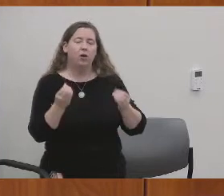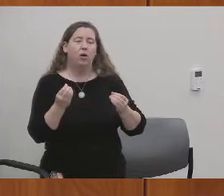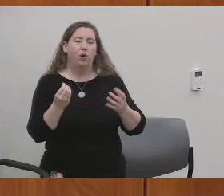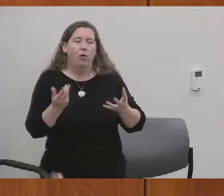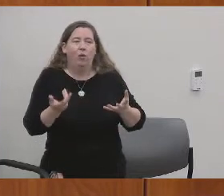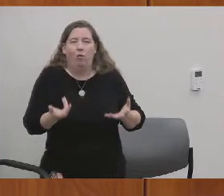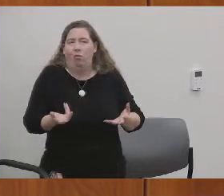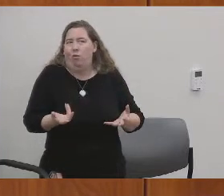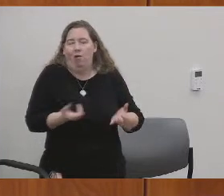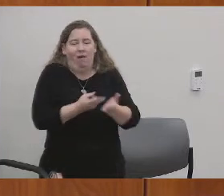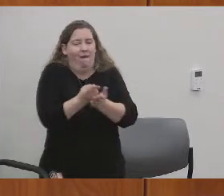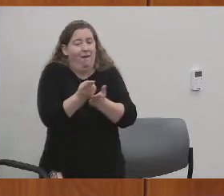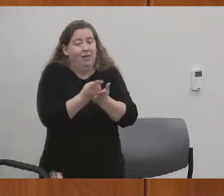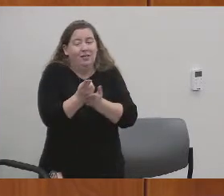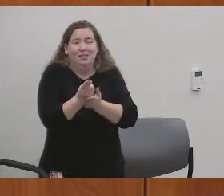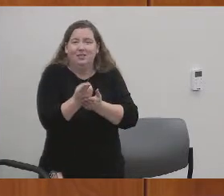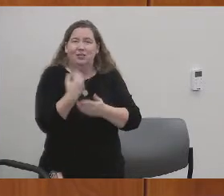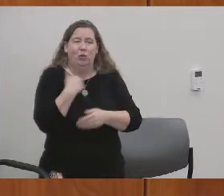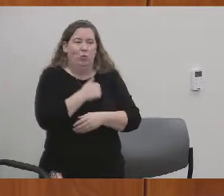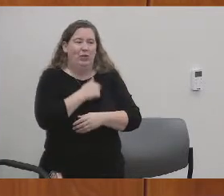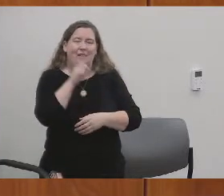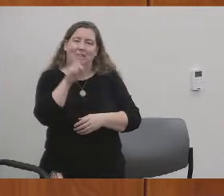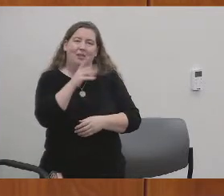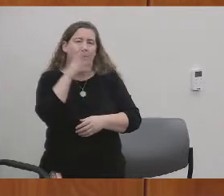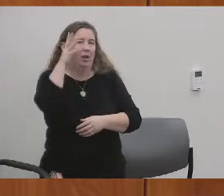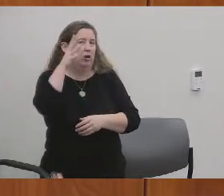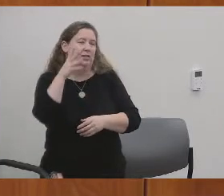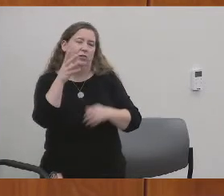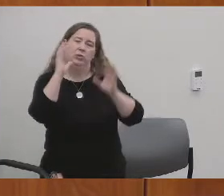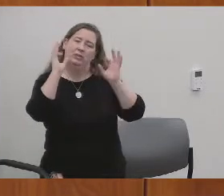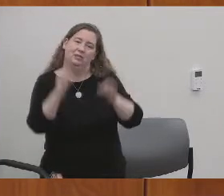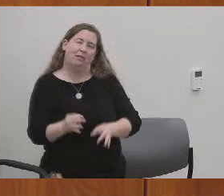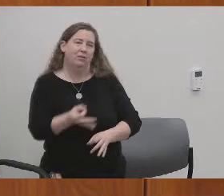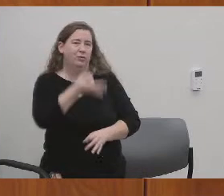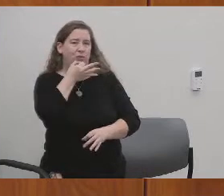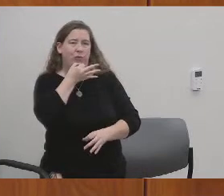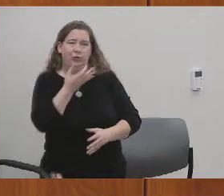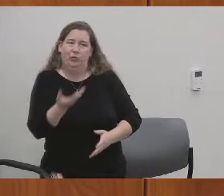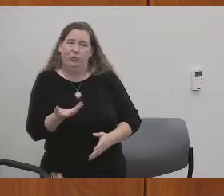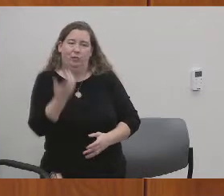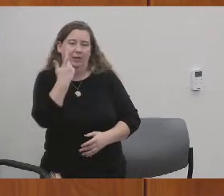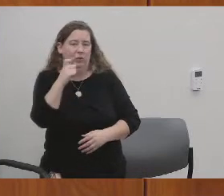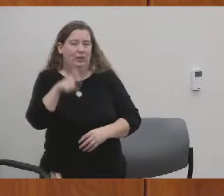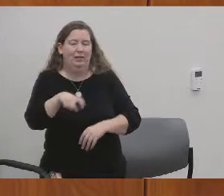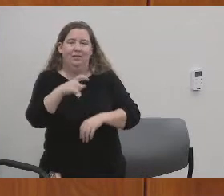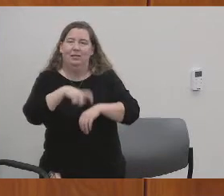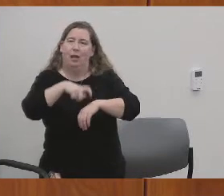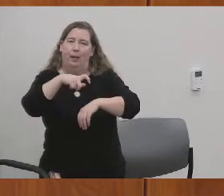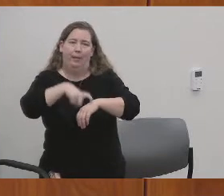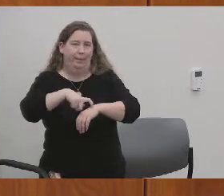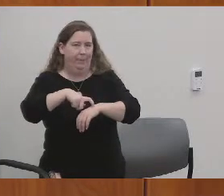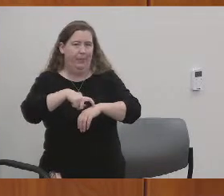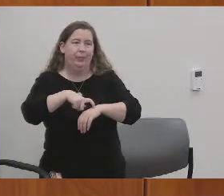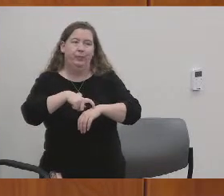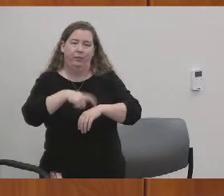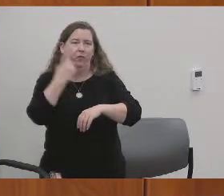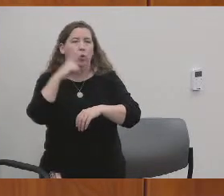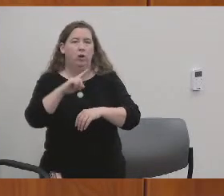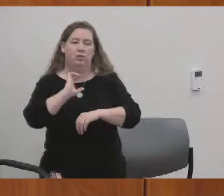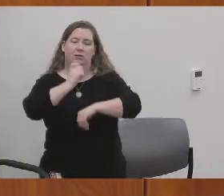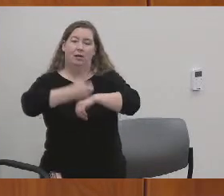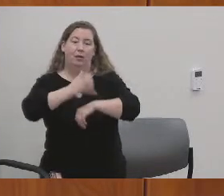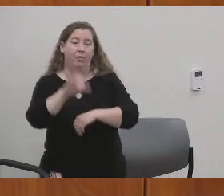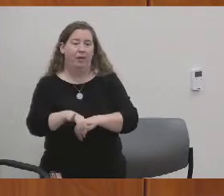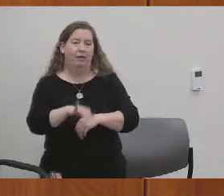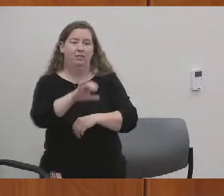the reality is we really do need November and the 3 weeks in December to get it done. And that's going to push it, you know. When we